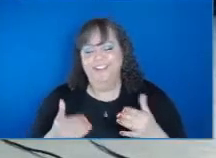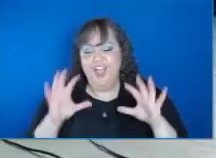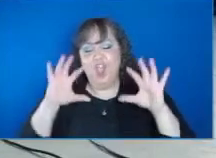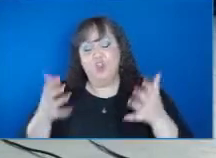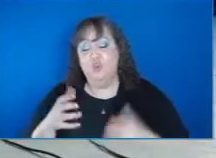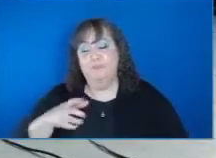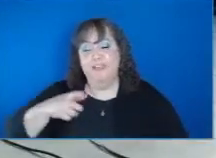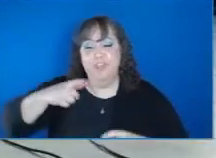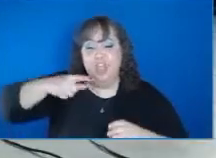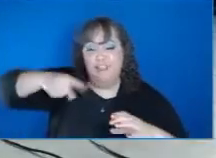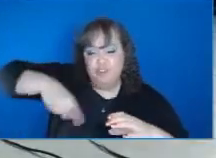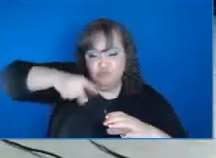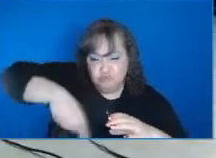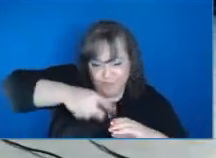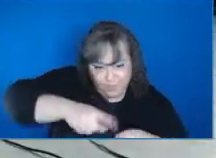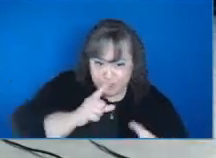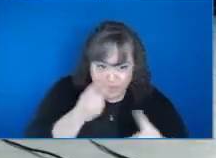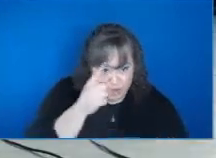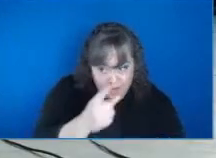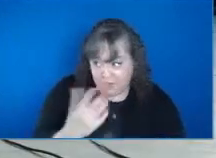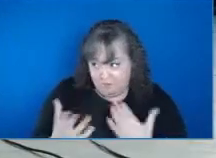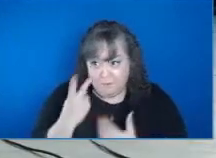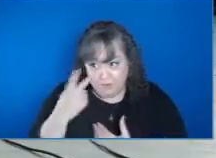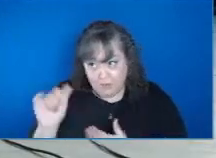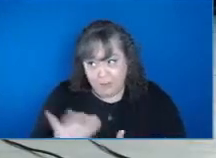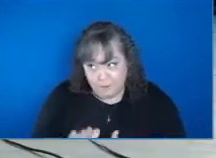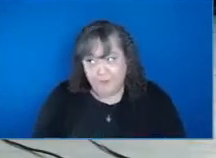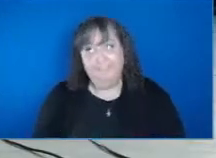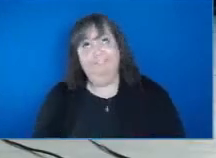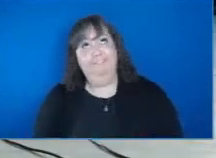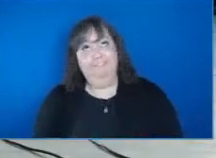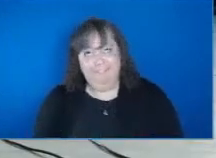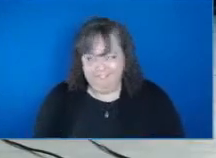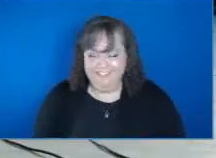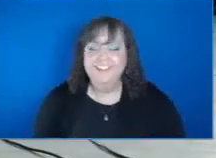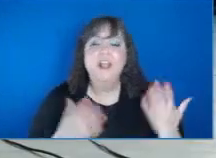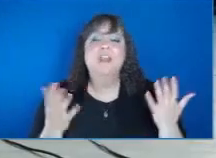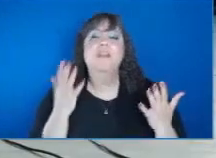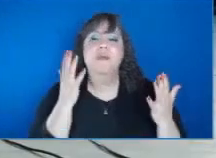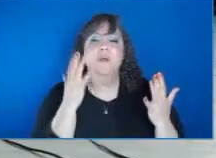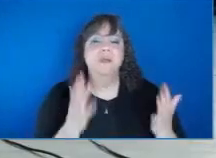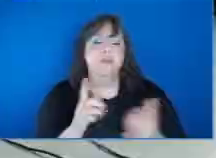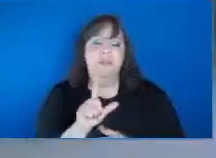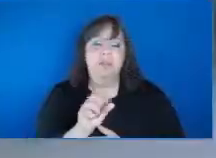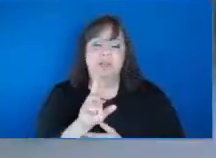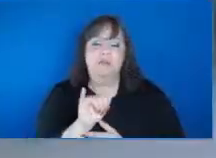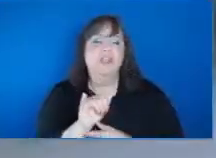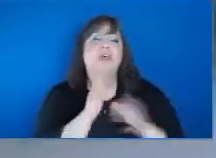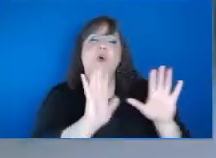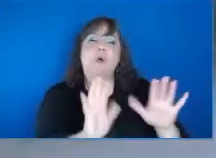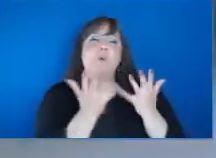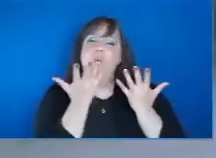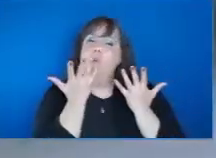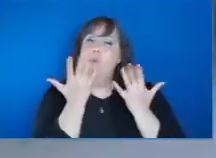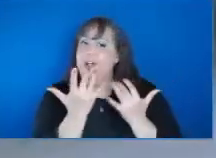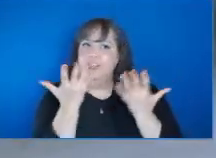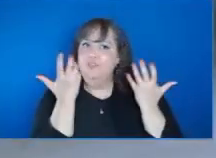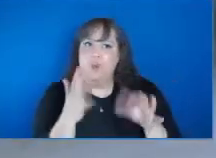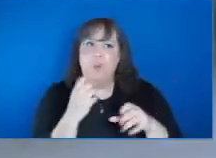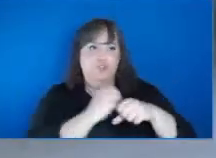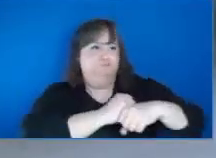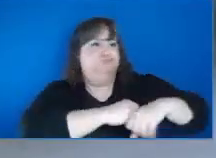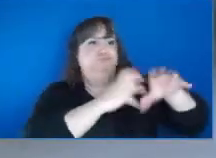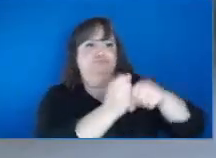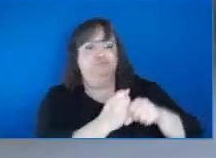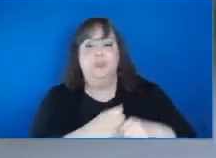one. What? Yeah, I just want to explain, though, why you don't want to, explode an asteroid. Because a lot of people say, well, I've seen it in the movies.